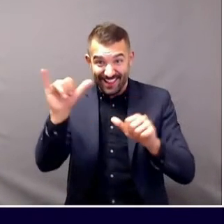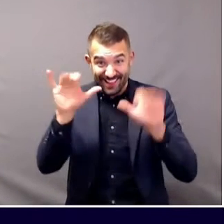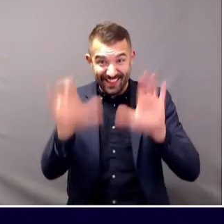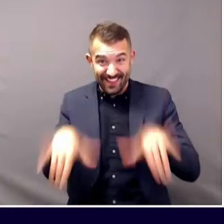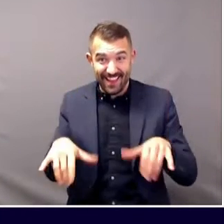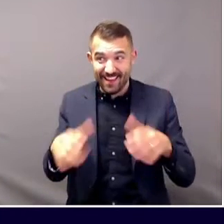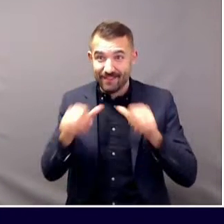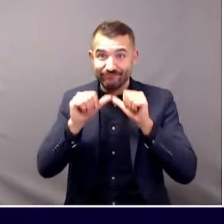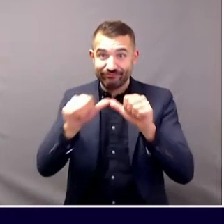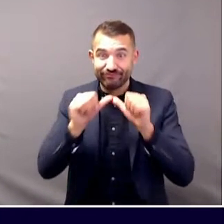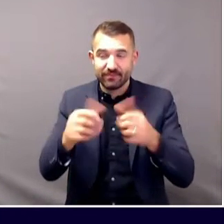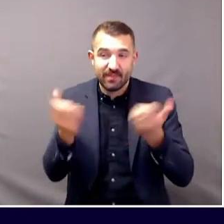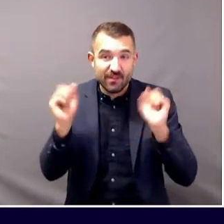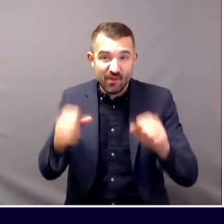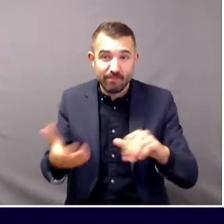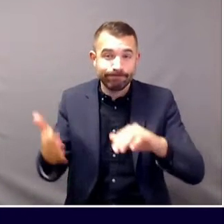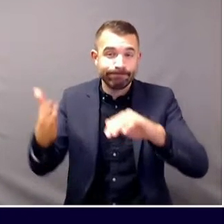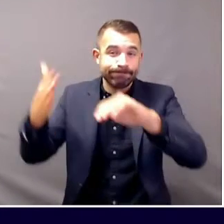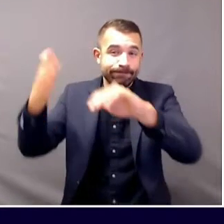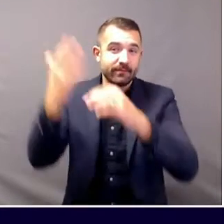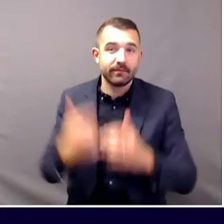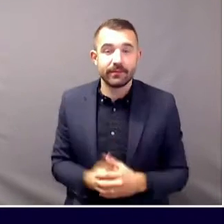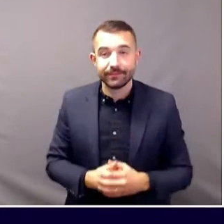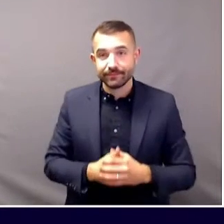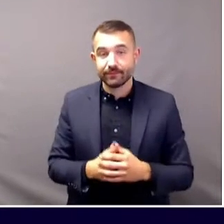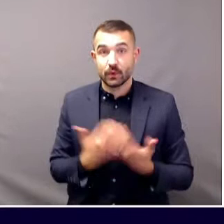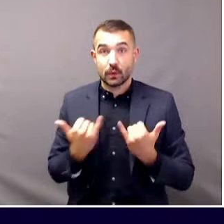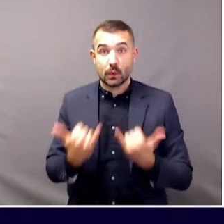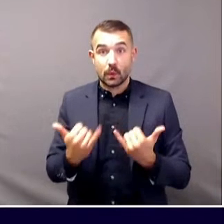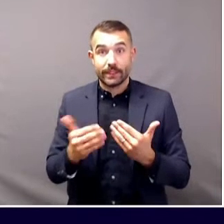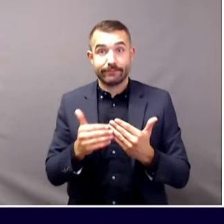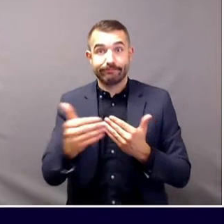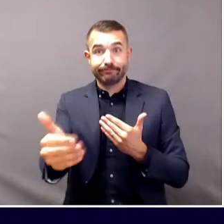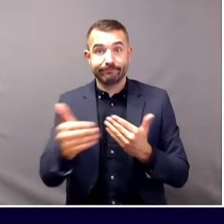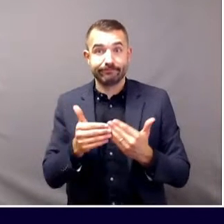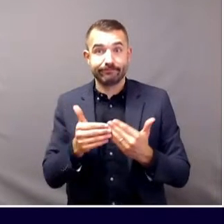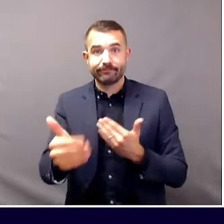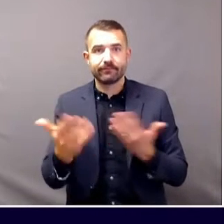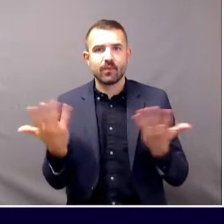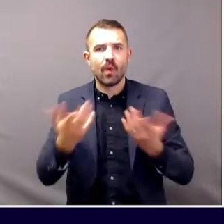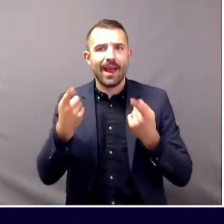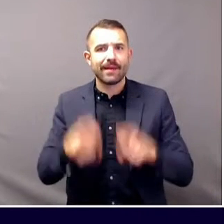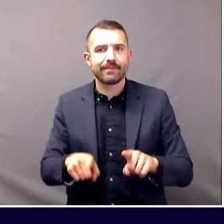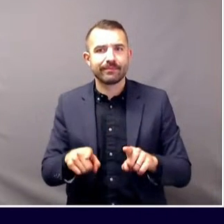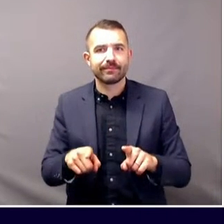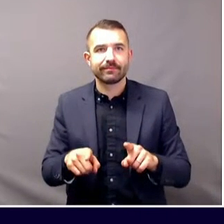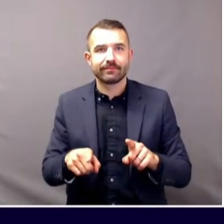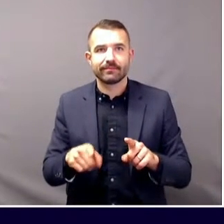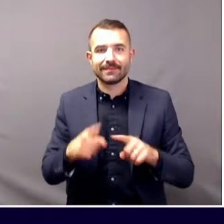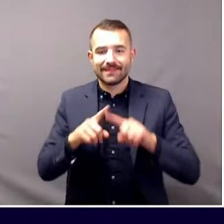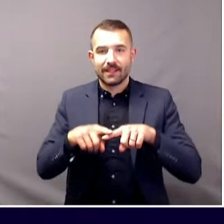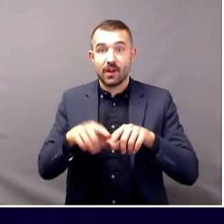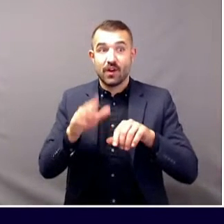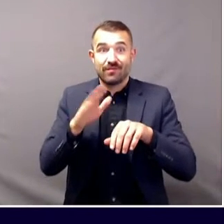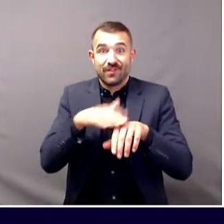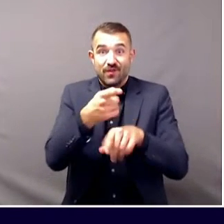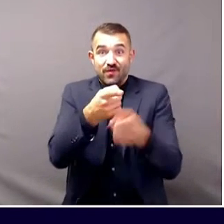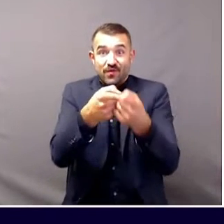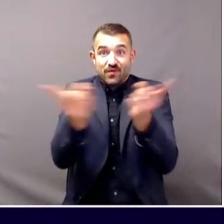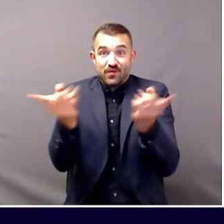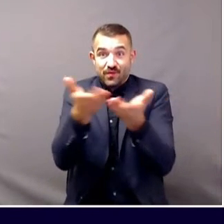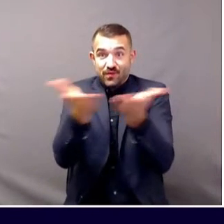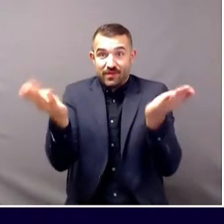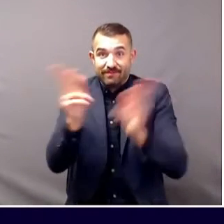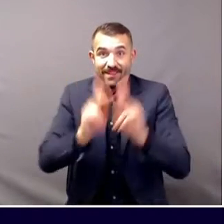is up to us. The virus is going to do what the virus does, which is spread opportunistically, but